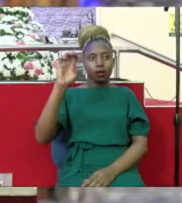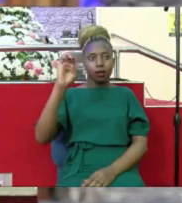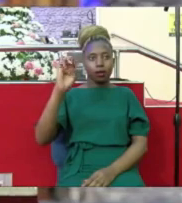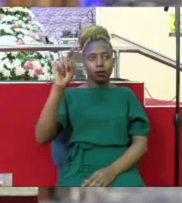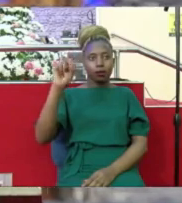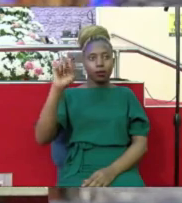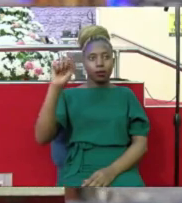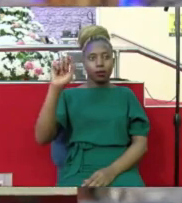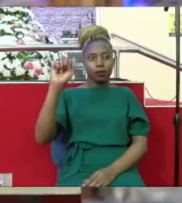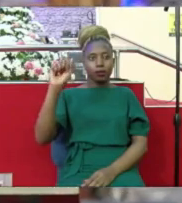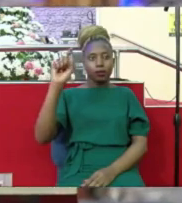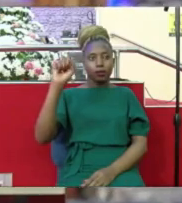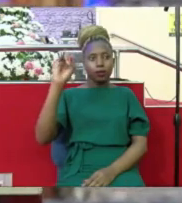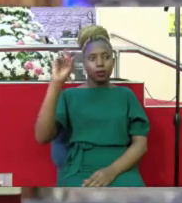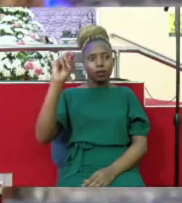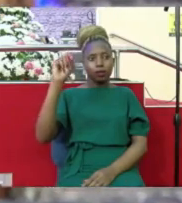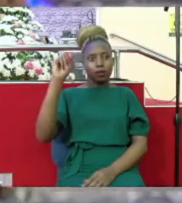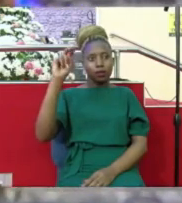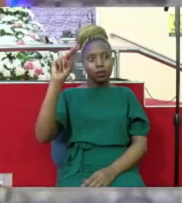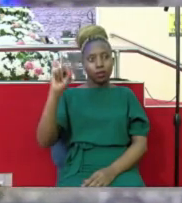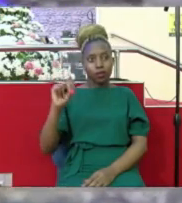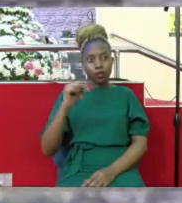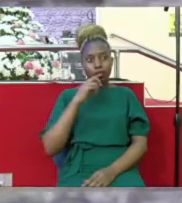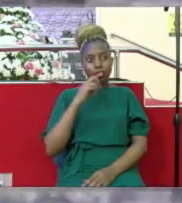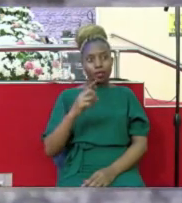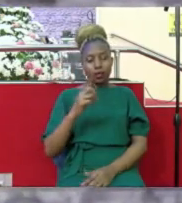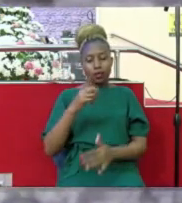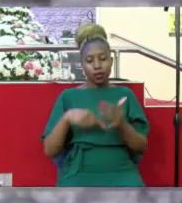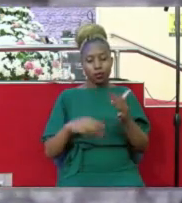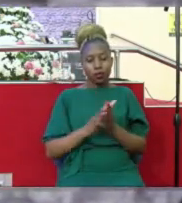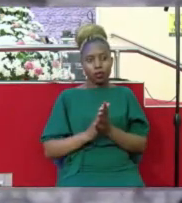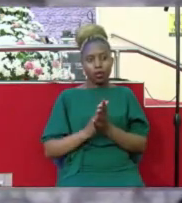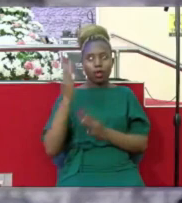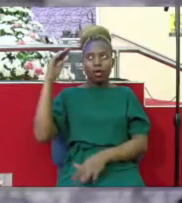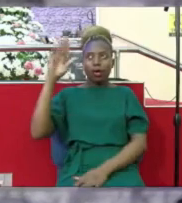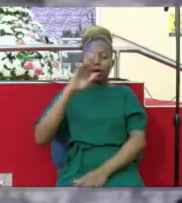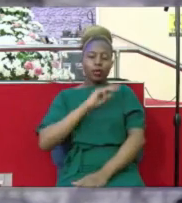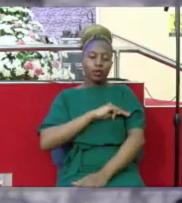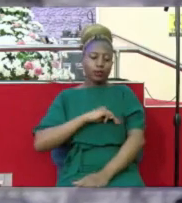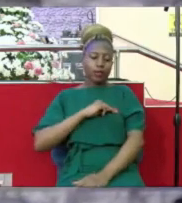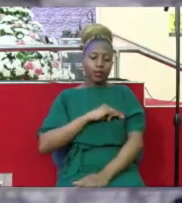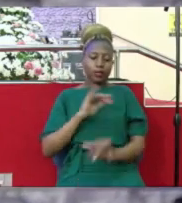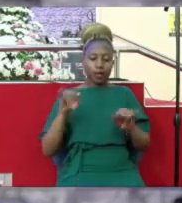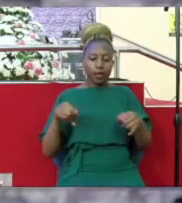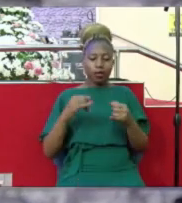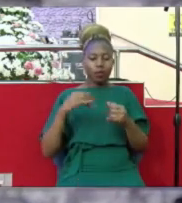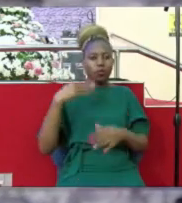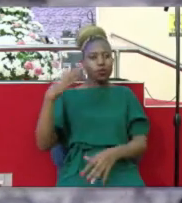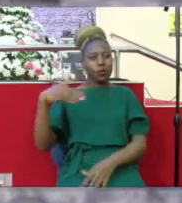wa 22. He says that his mercies are new every day. Anasema kwamba rehema zake ziko mpya kila